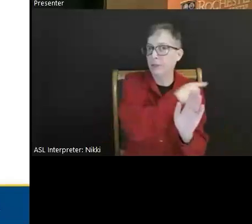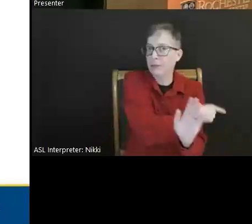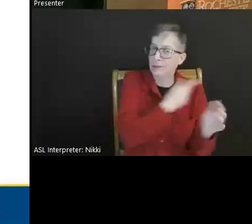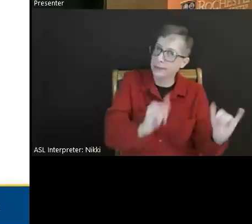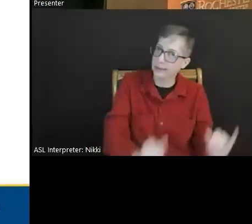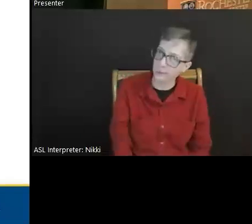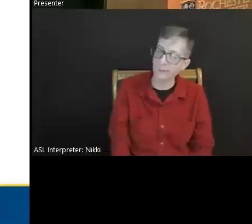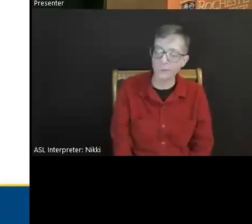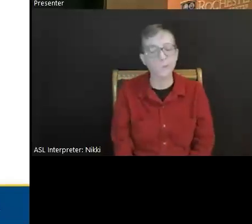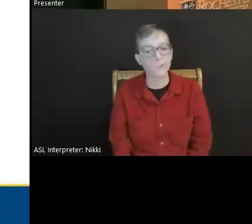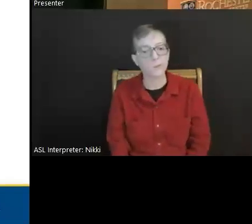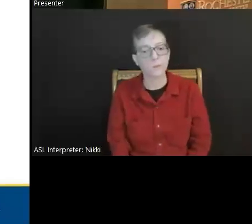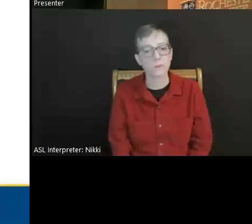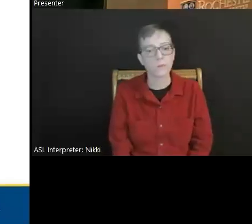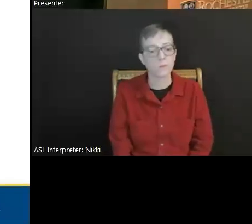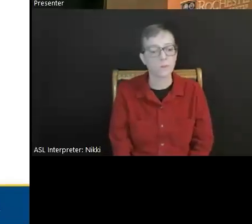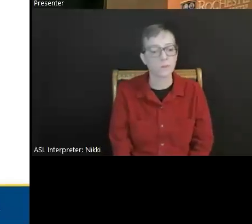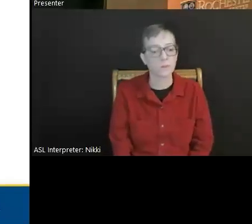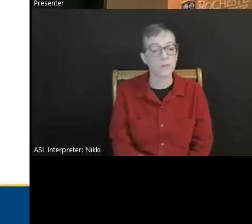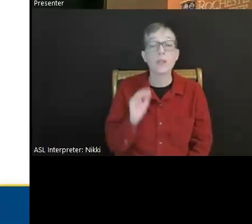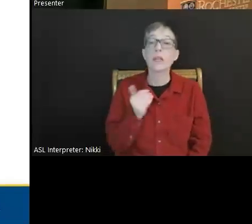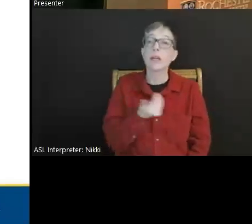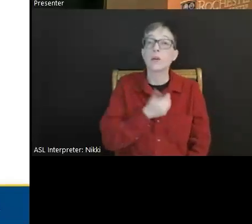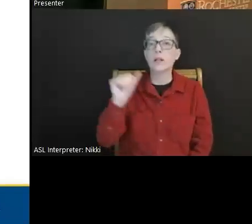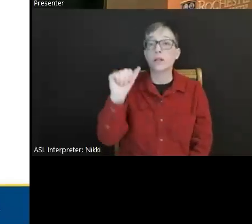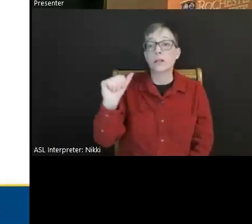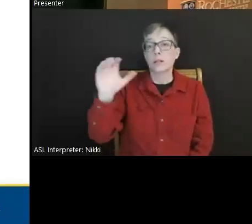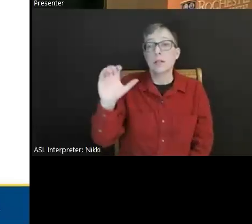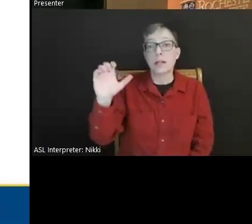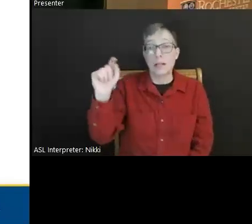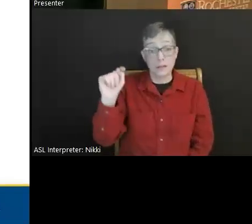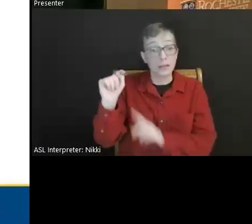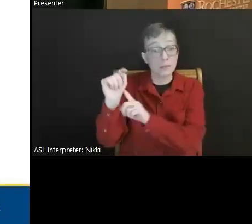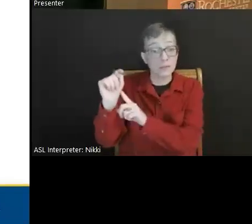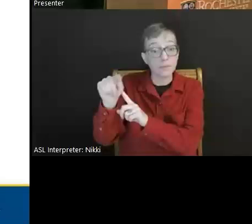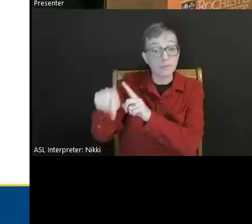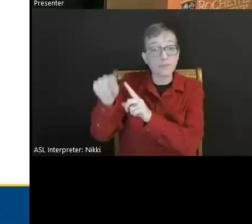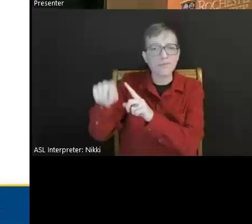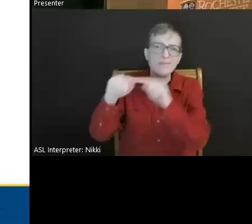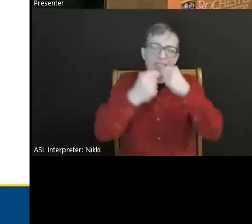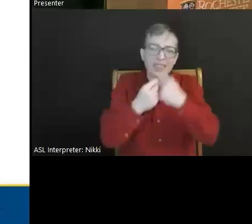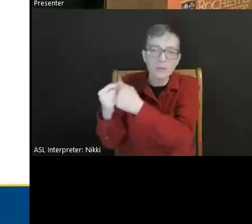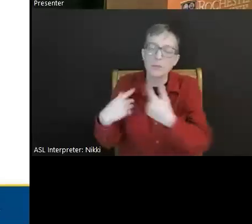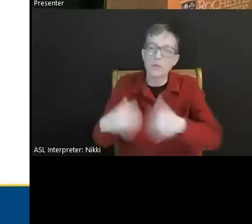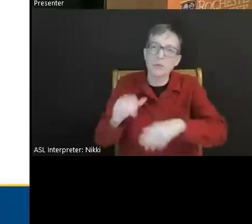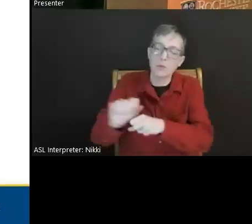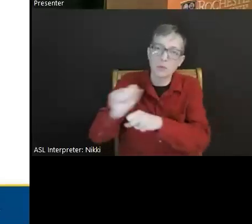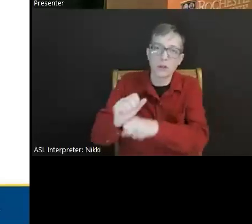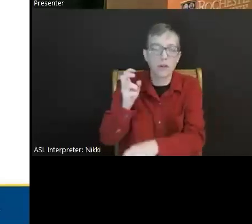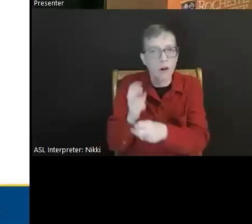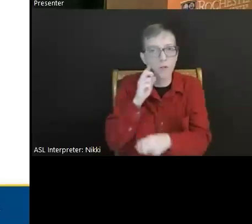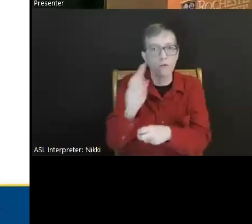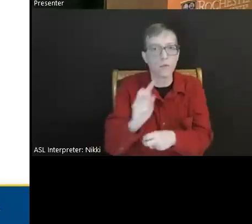So our ACT teams work really hard and do exceptional work to prepare these patients for transition down to